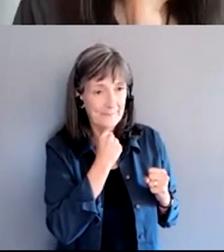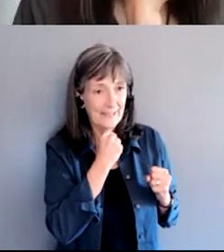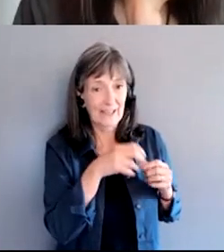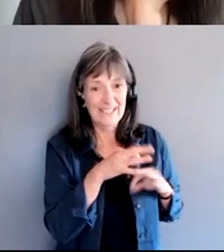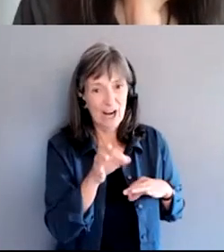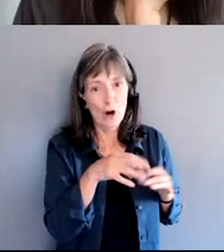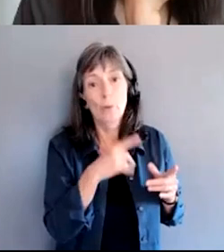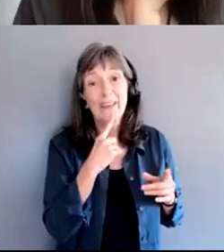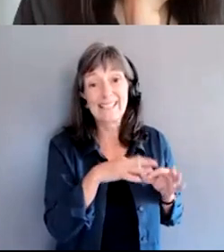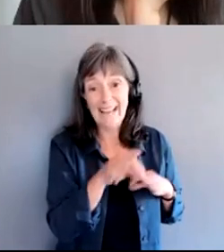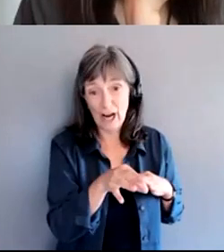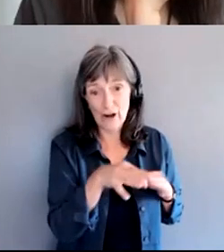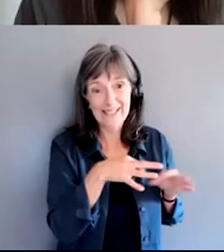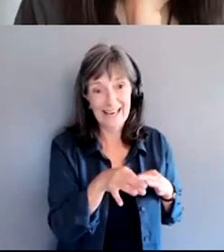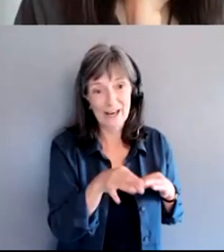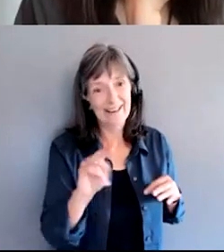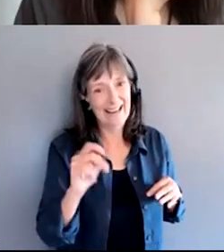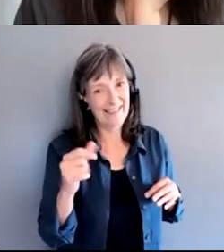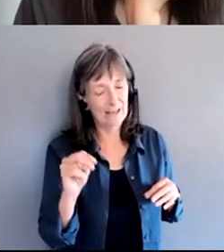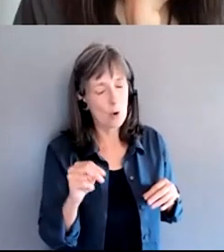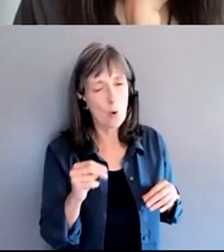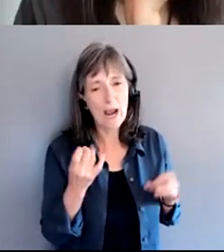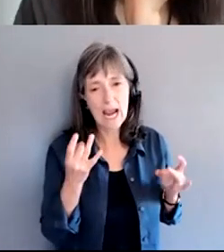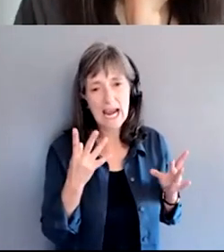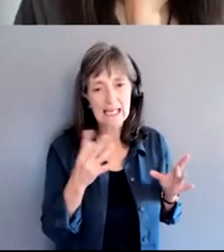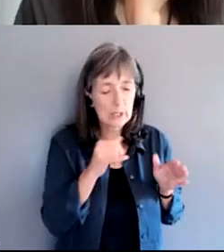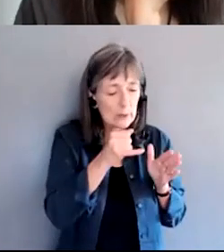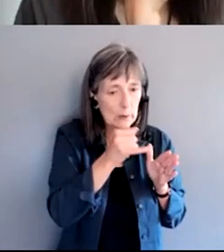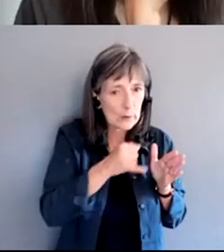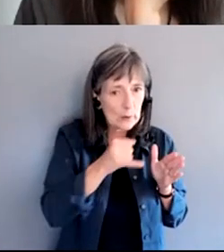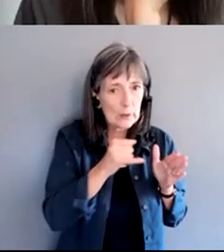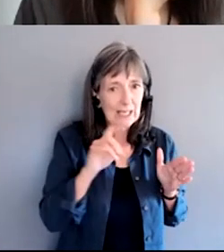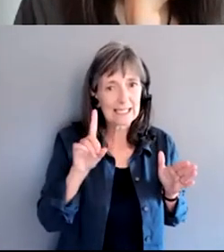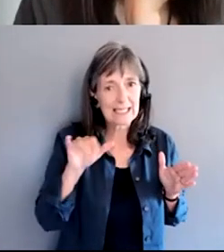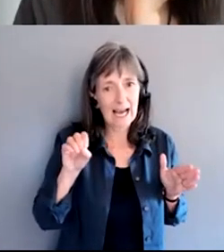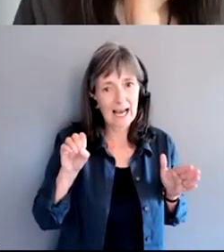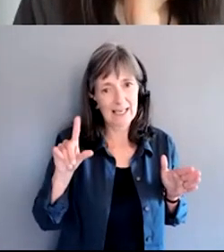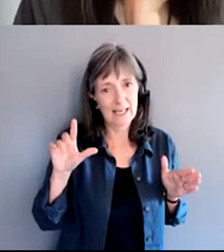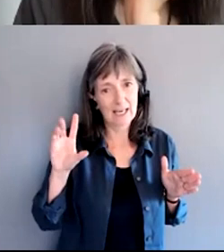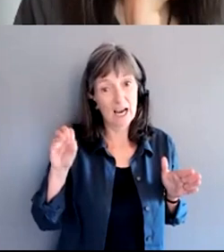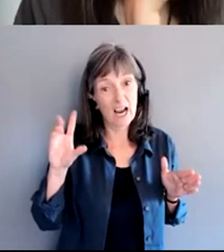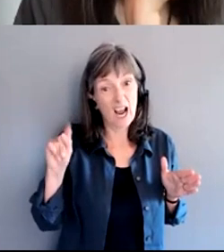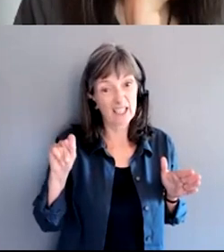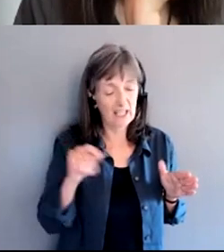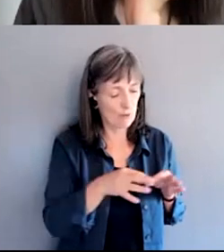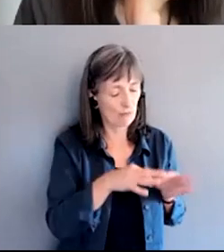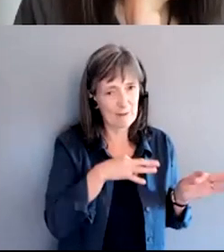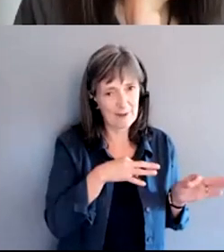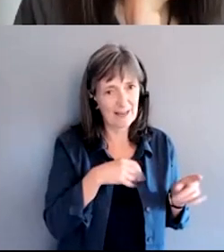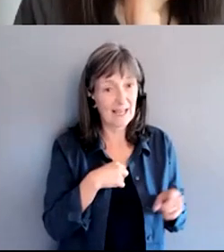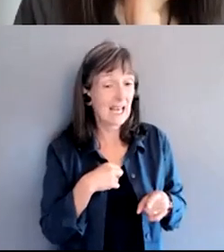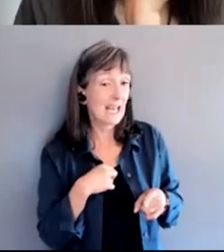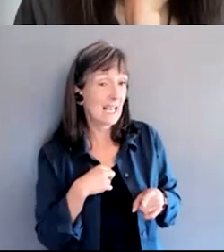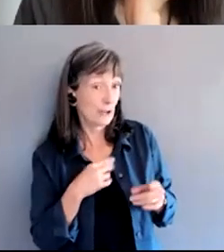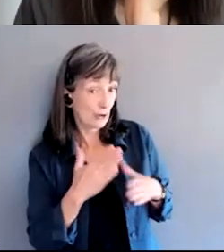torn, right? And I see Nathan nodding his head. Why do you share that concern? I don't share it anymore. That's why I went